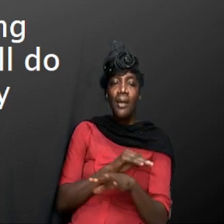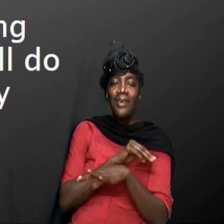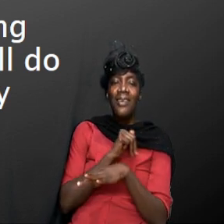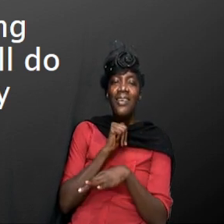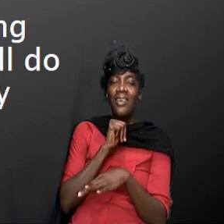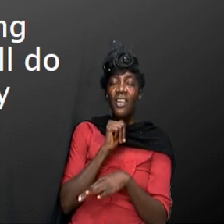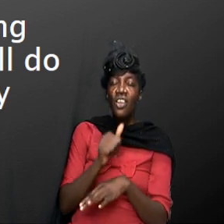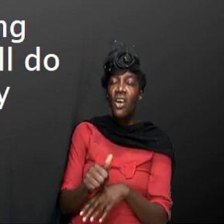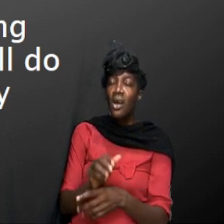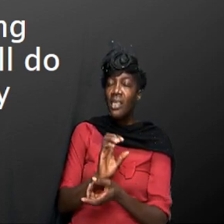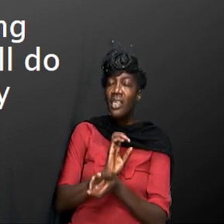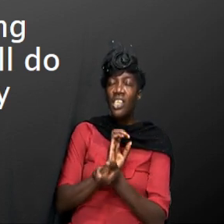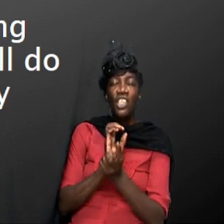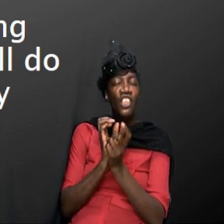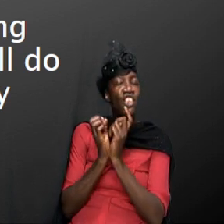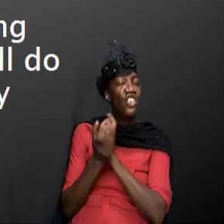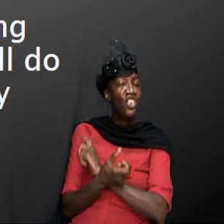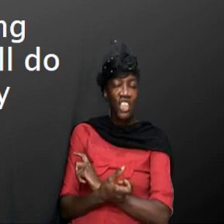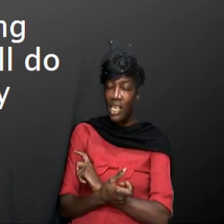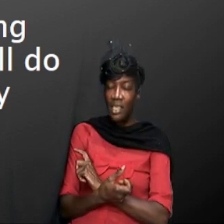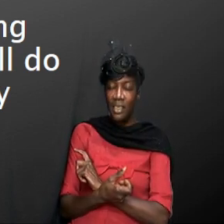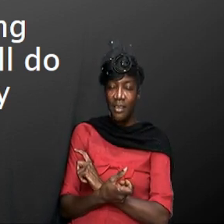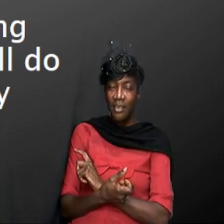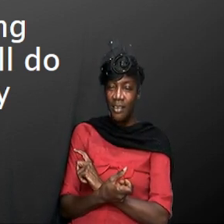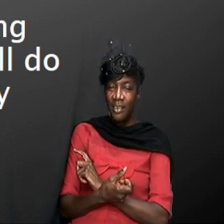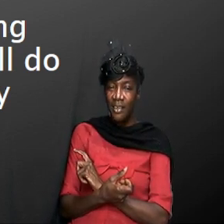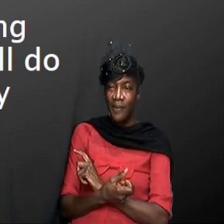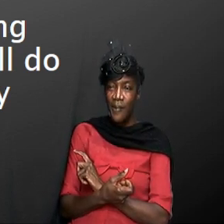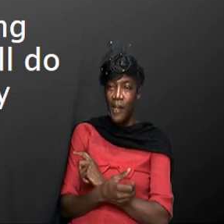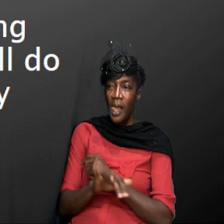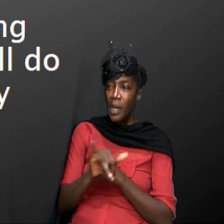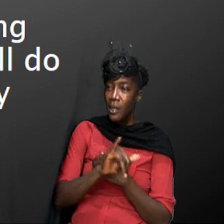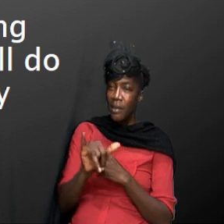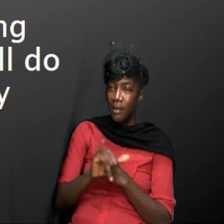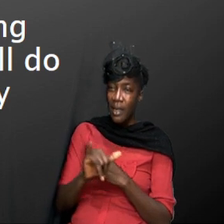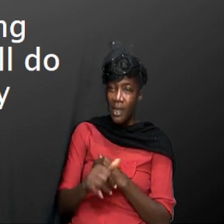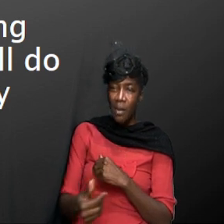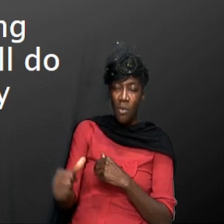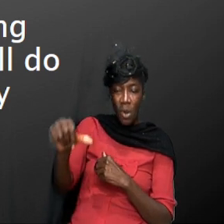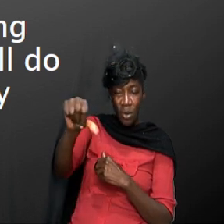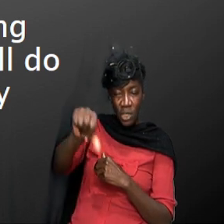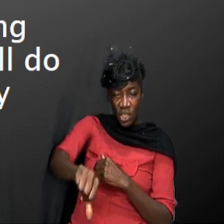not. And just as how he rejected Saul,